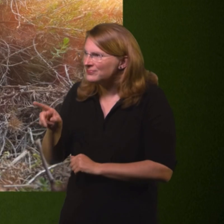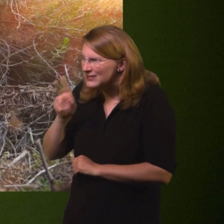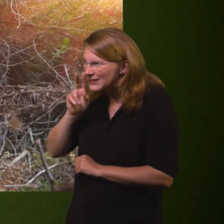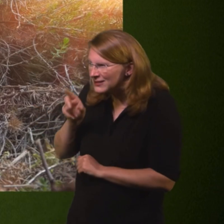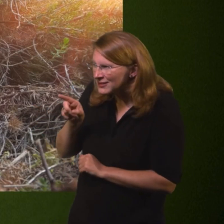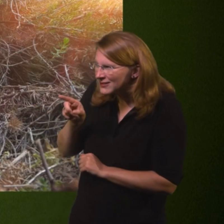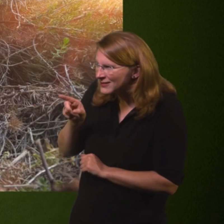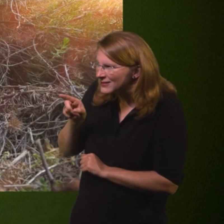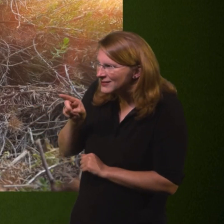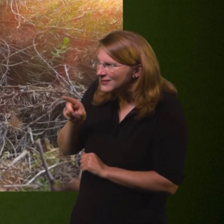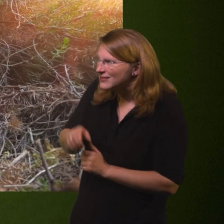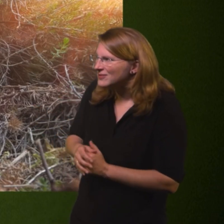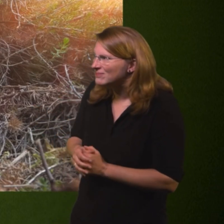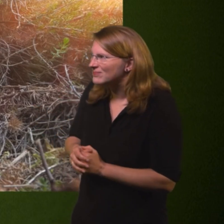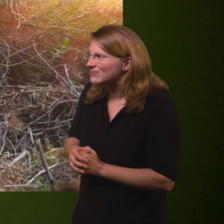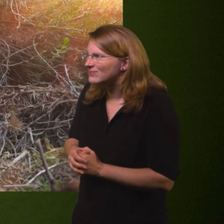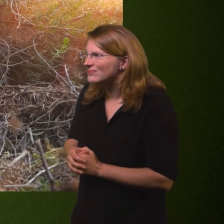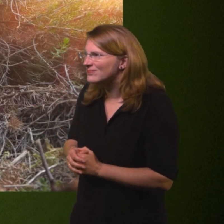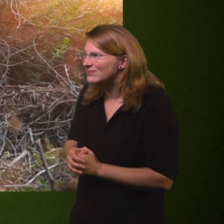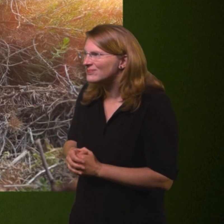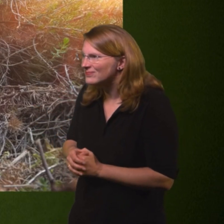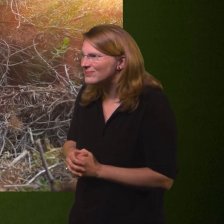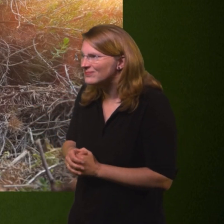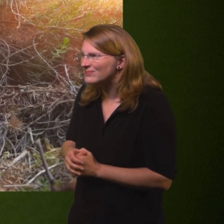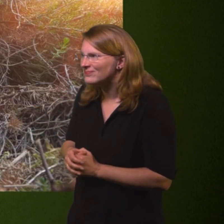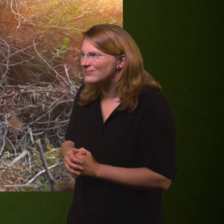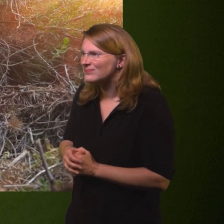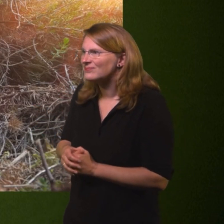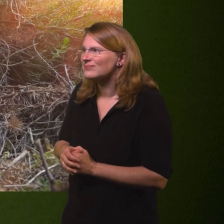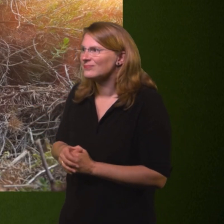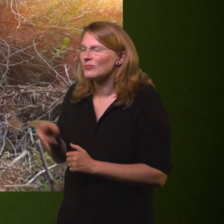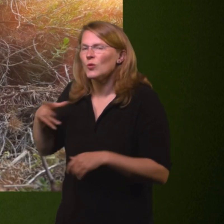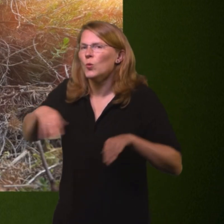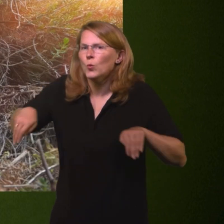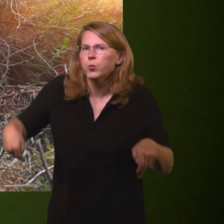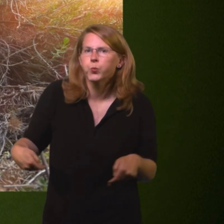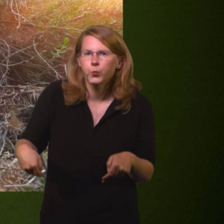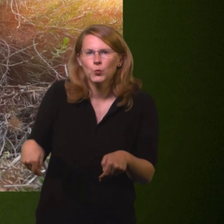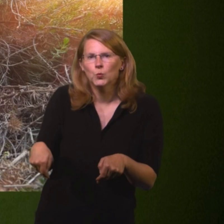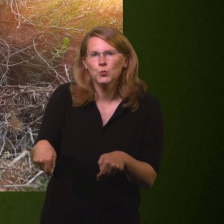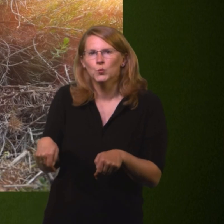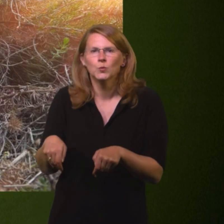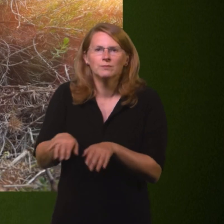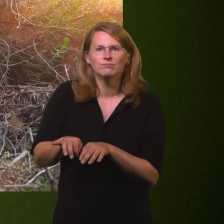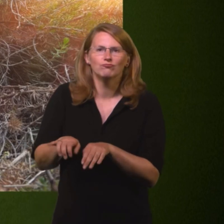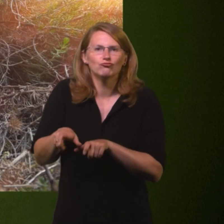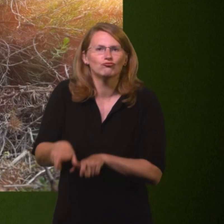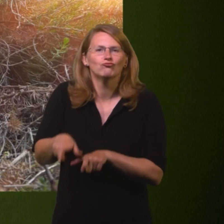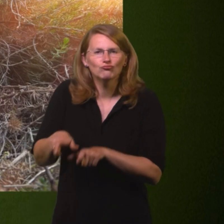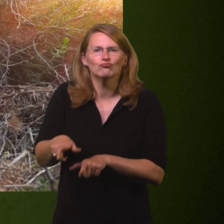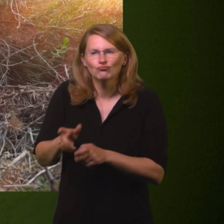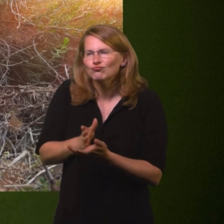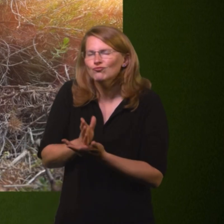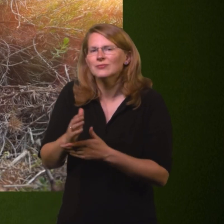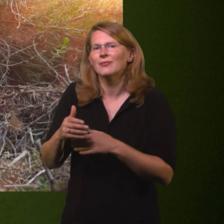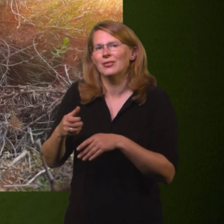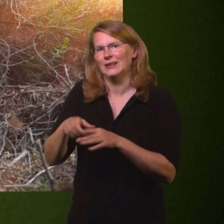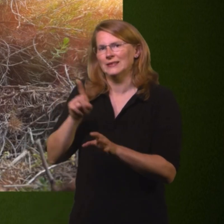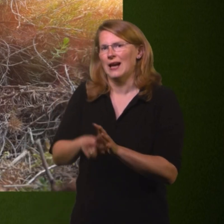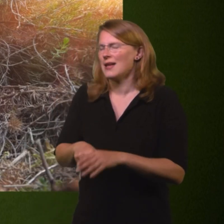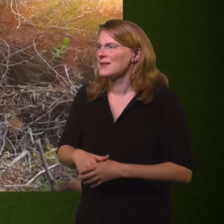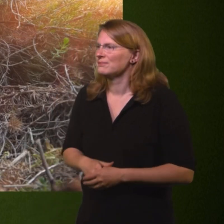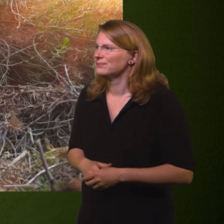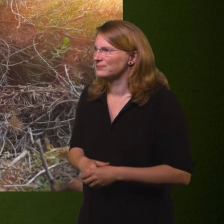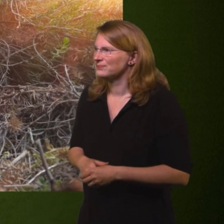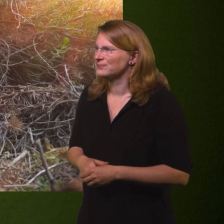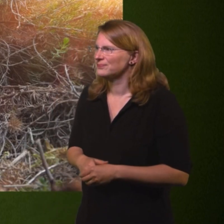cuckoo chick. And you can see the head there on the left-hand side and those wings and tail poking out. It's been very active,